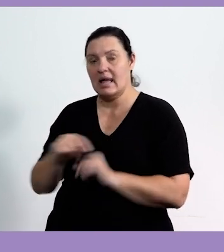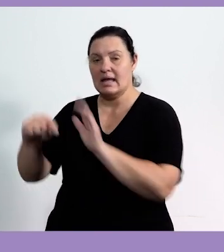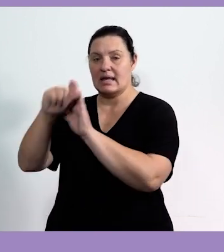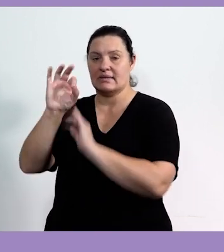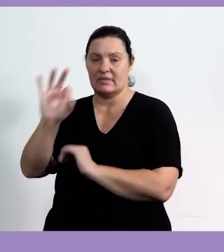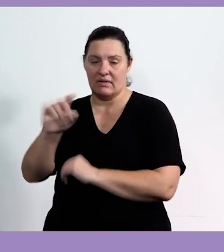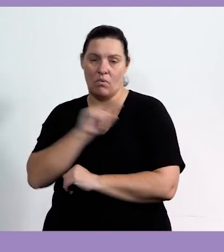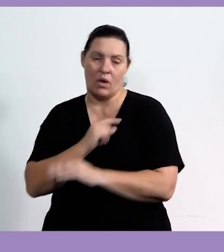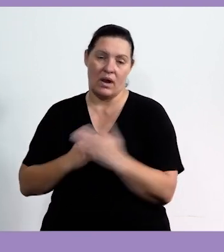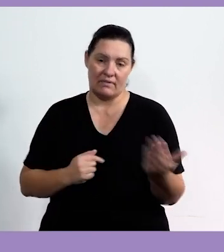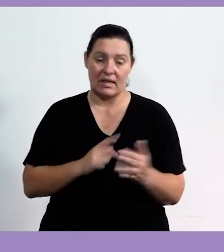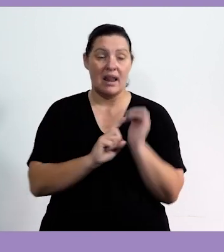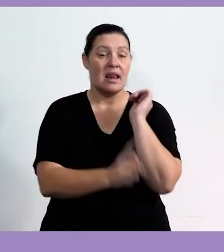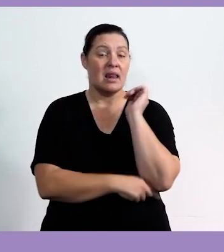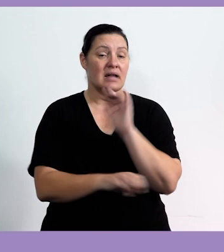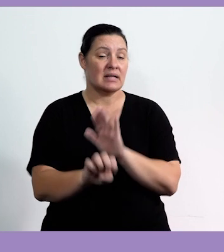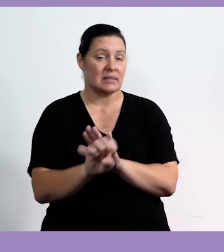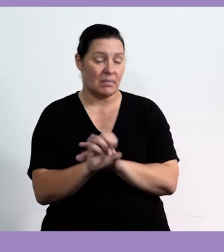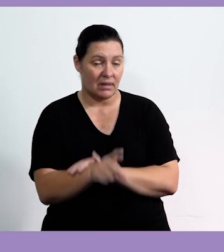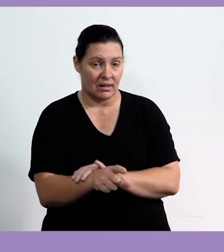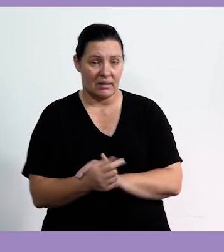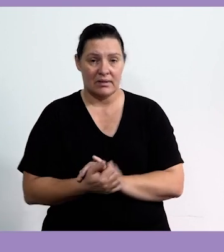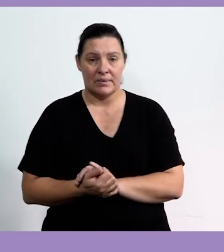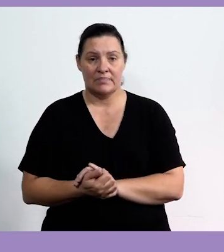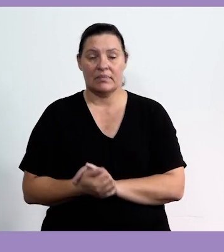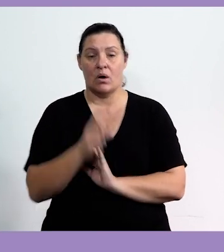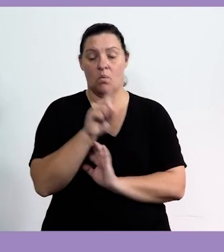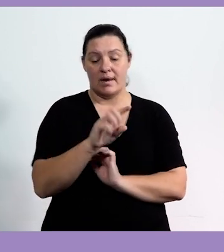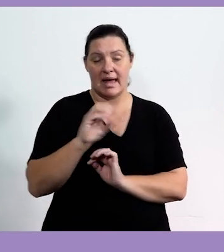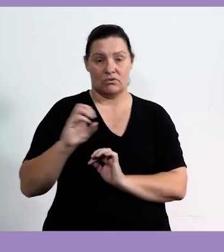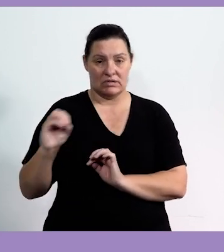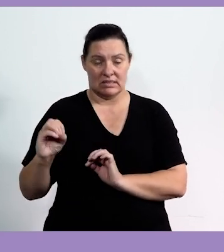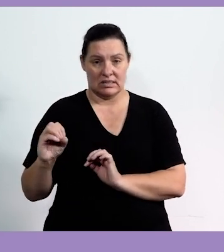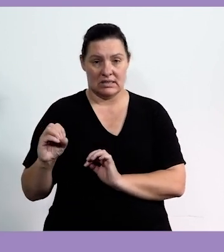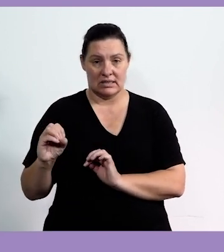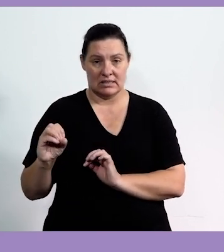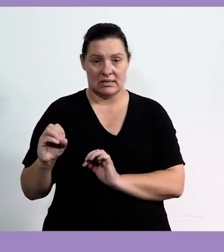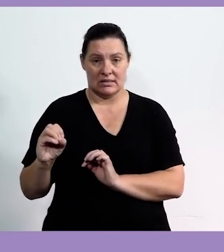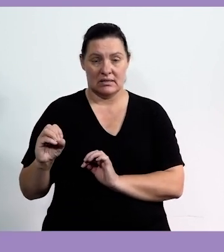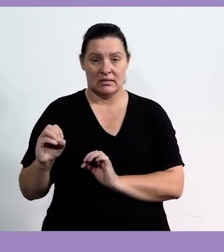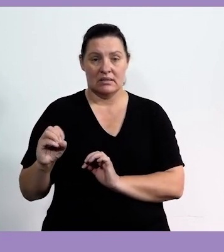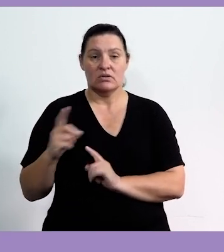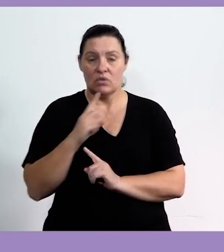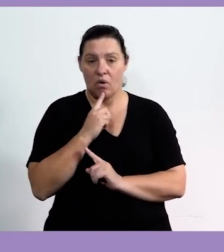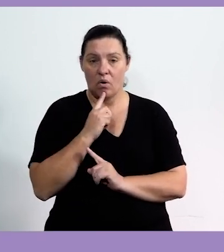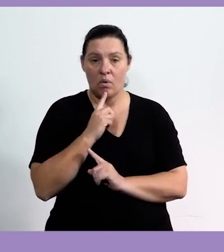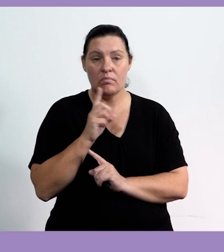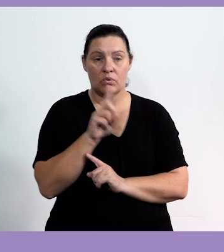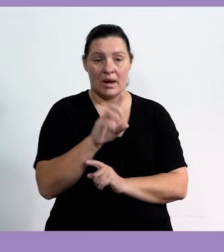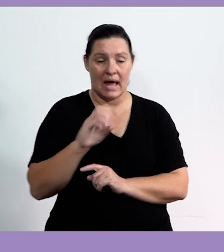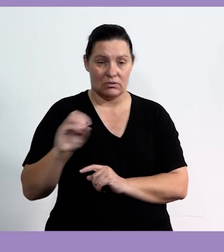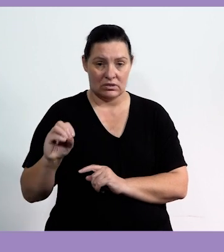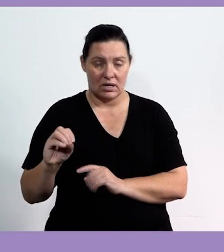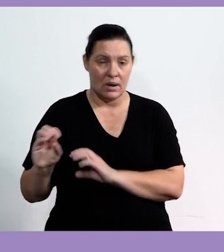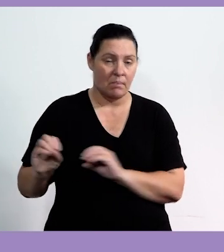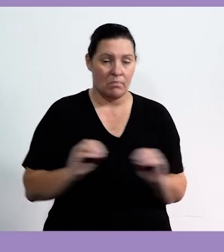-3 because we went to the left. And our last example is going to be 100. And then we are going to shift